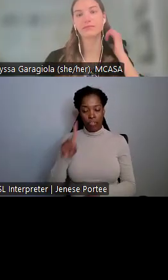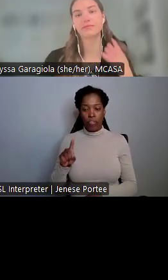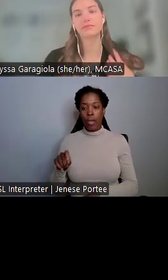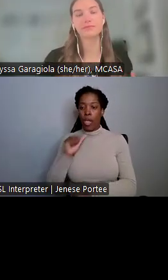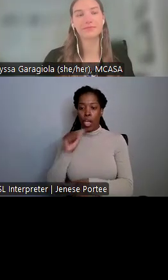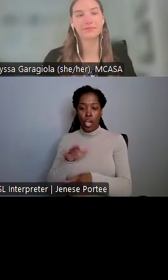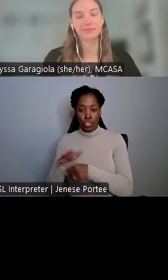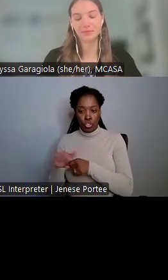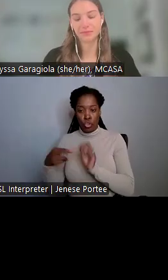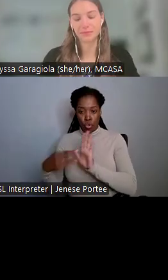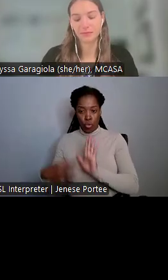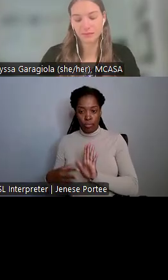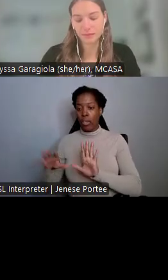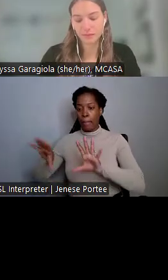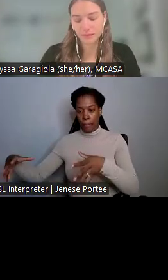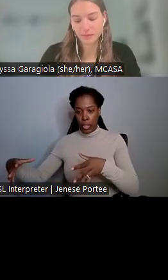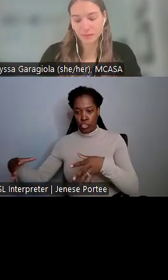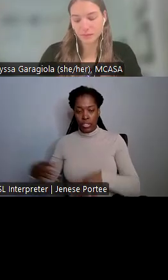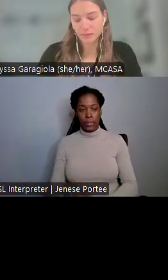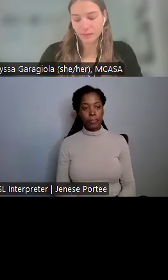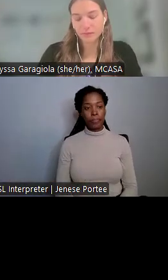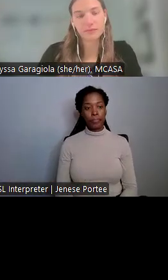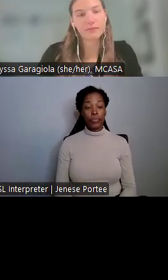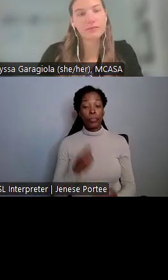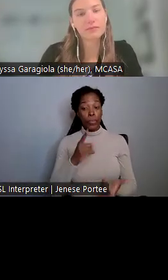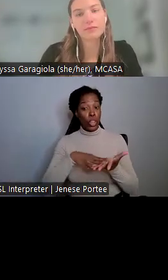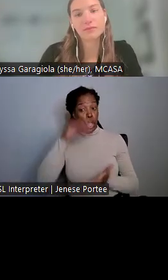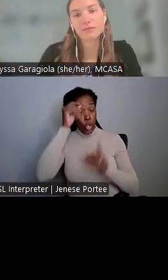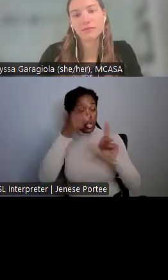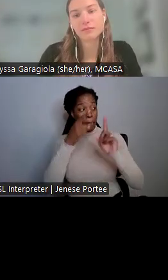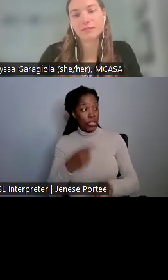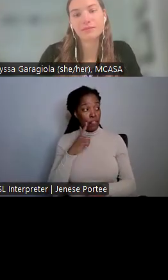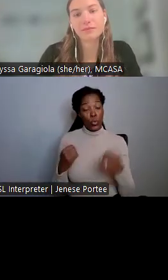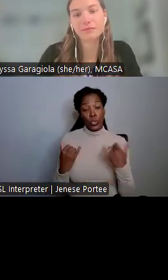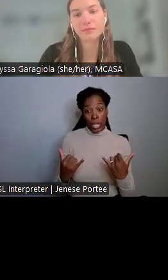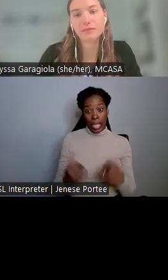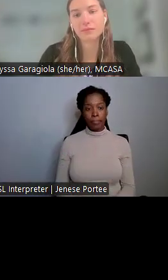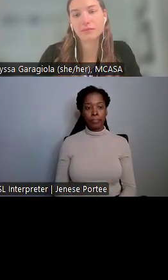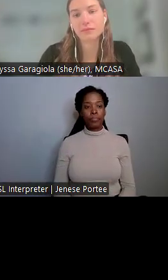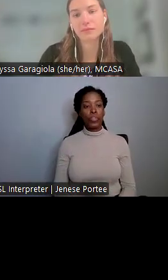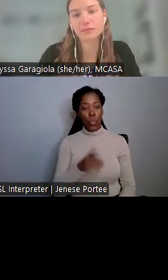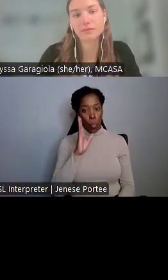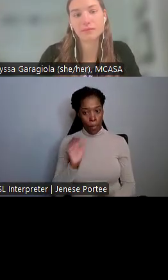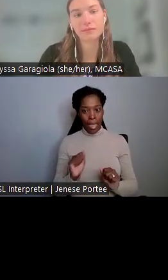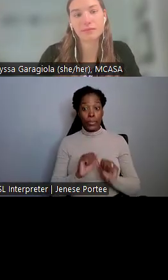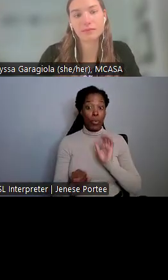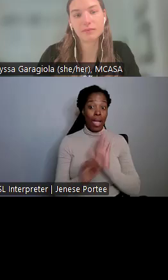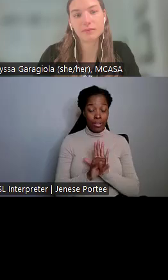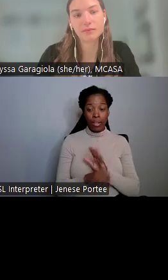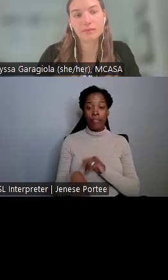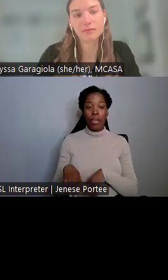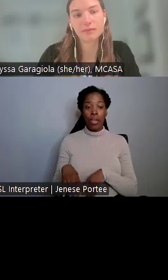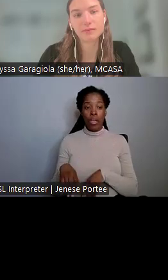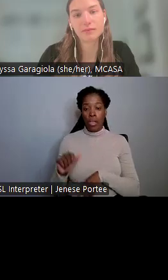learning objectives today, we're going to you'll be able to identify underserved populations who are impacted by sexual